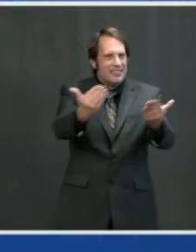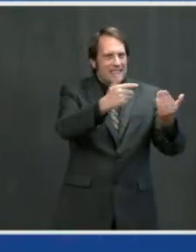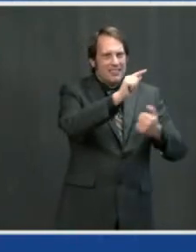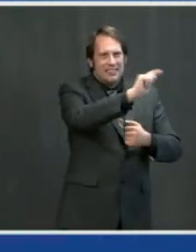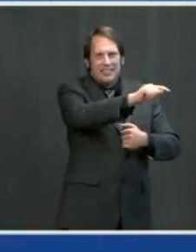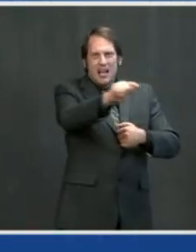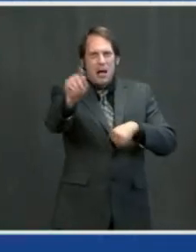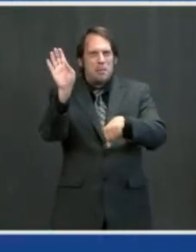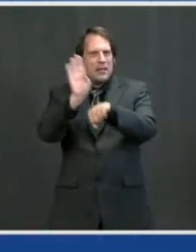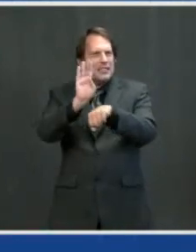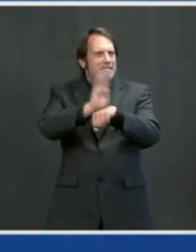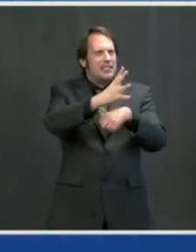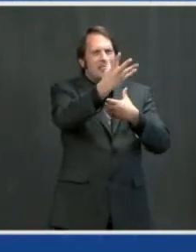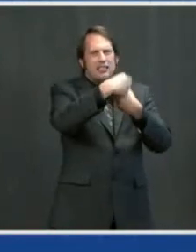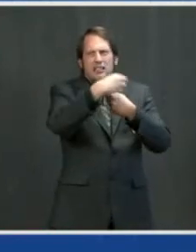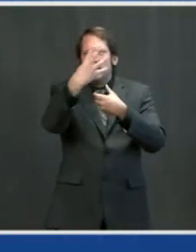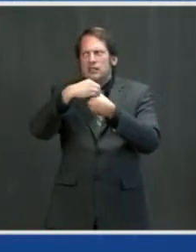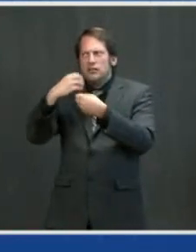reinforcement of